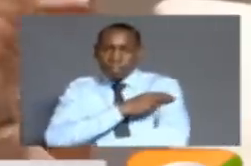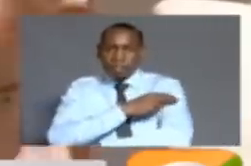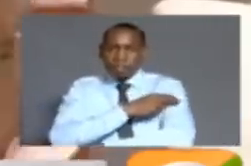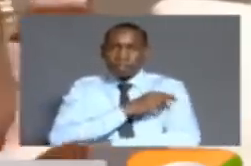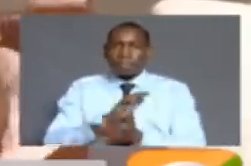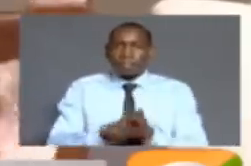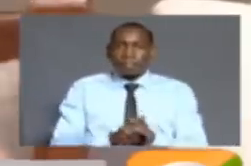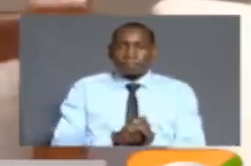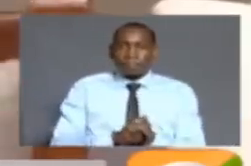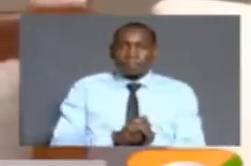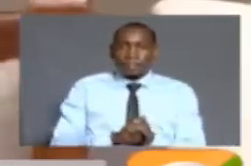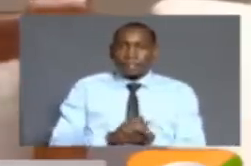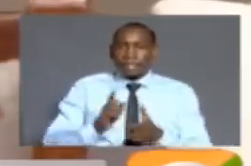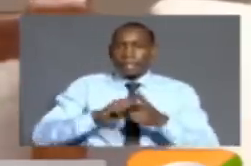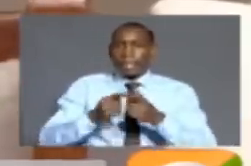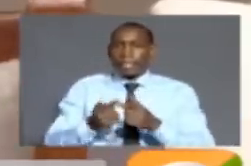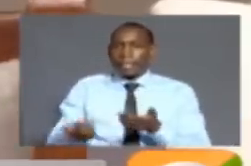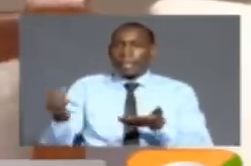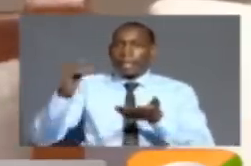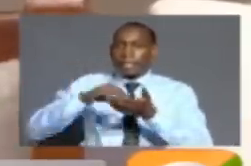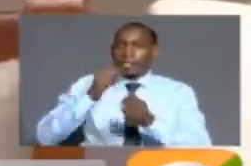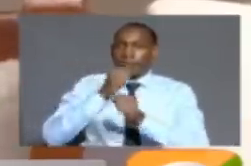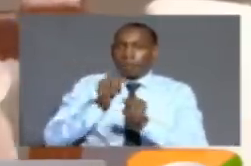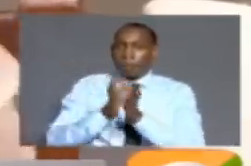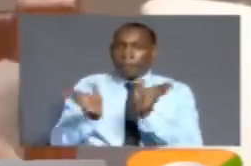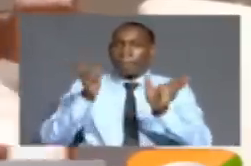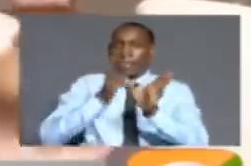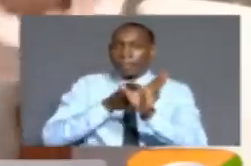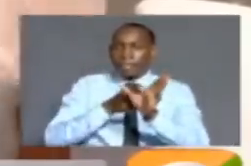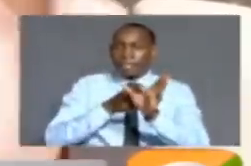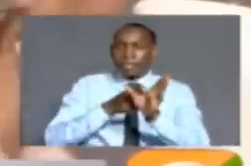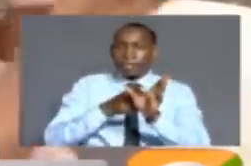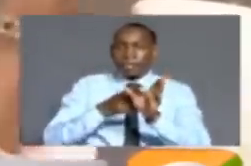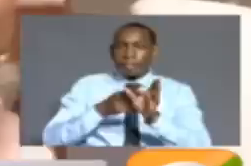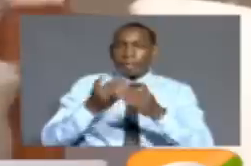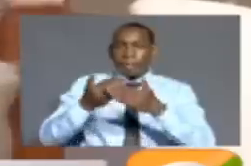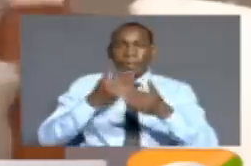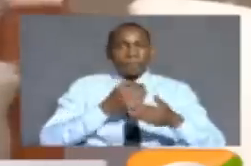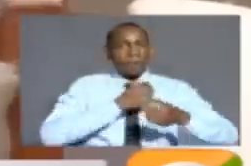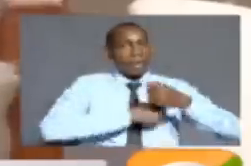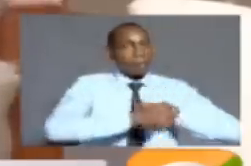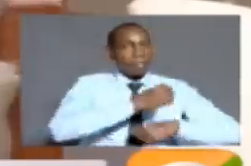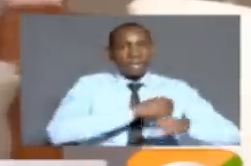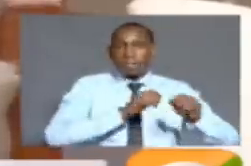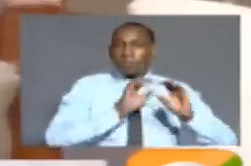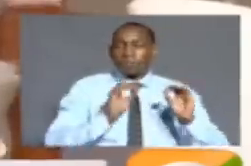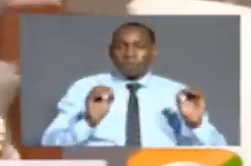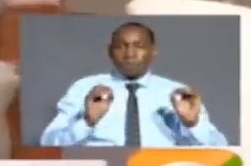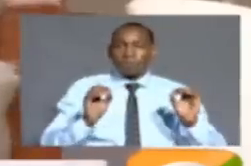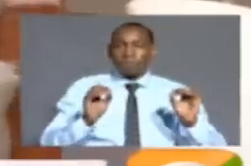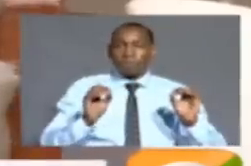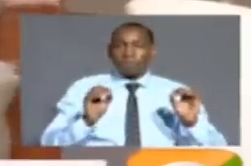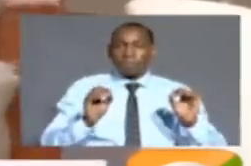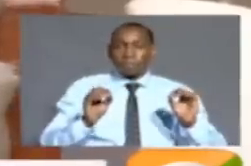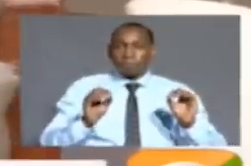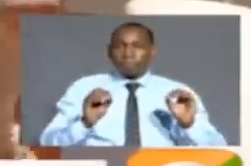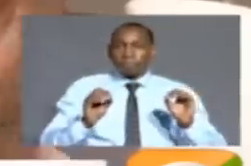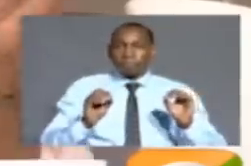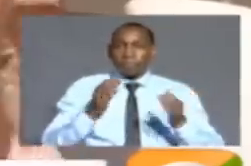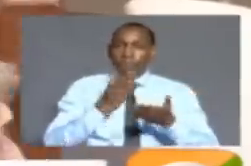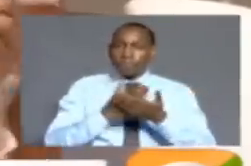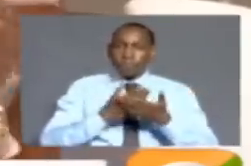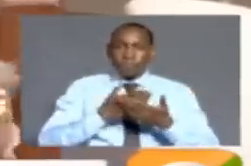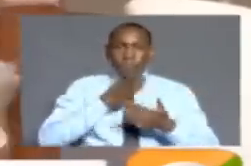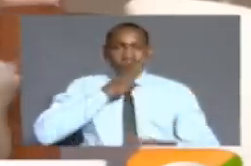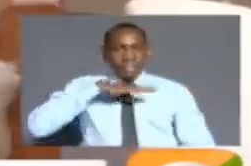you're coming to call me out again, to come out to do public participation, and you didn't even do what you were supposed to do last year. So it sort of kills their morale. And